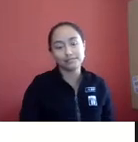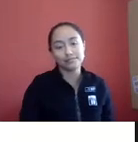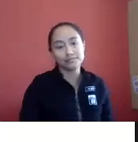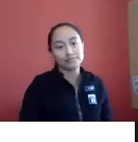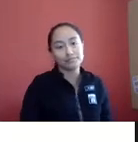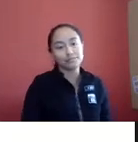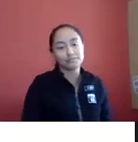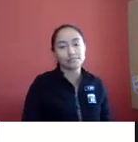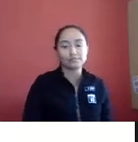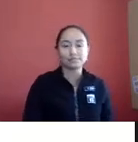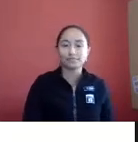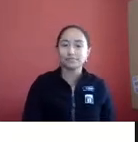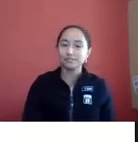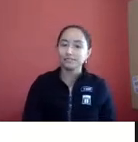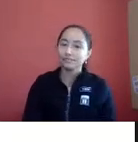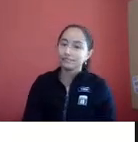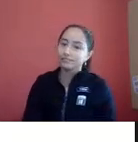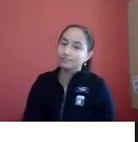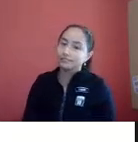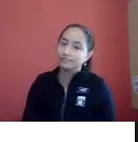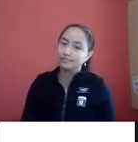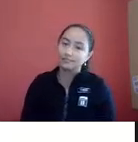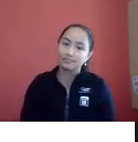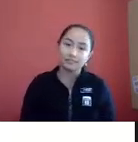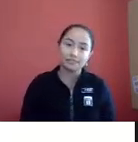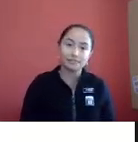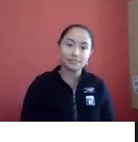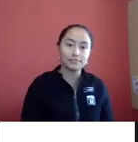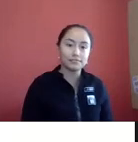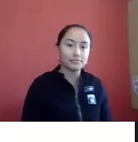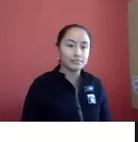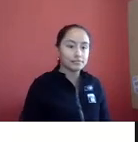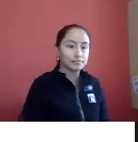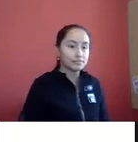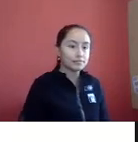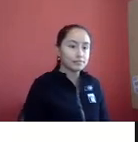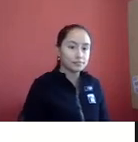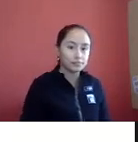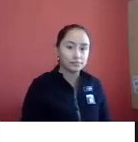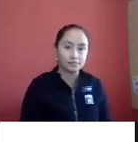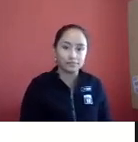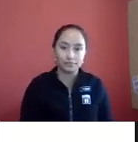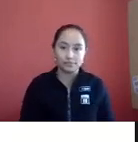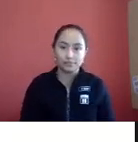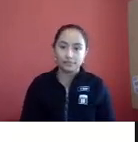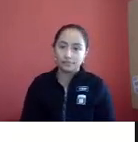Yes, and now I am going to show you, I'm going to share